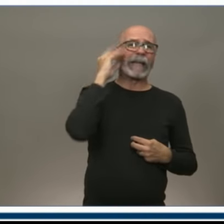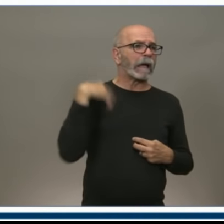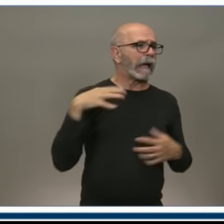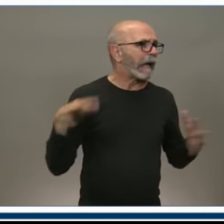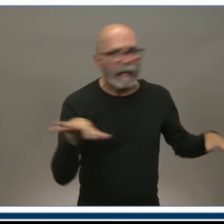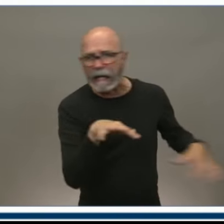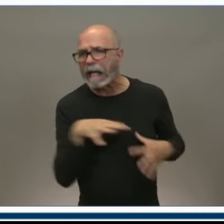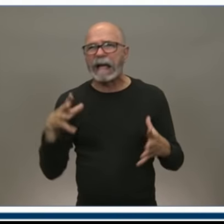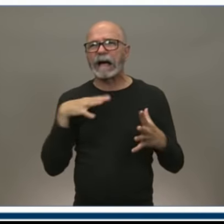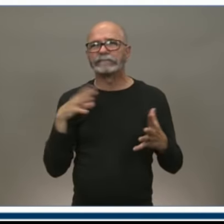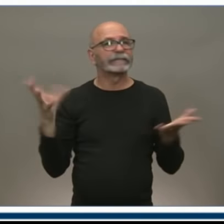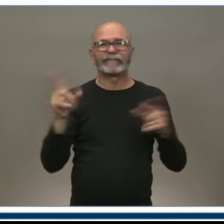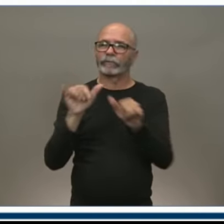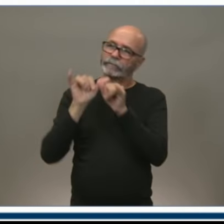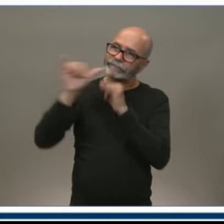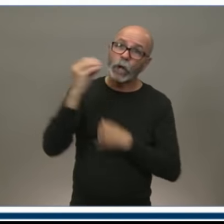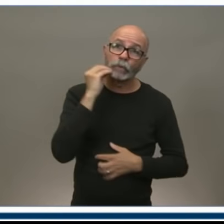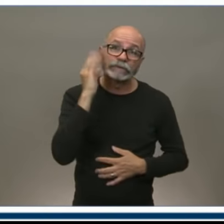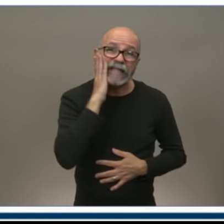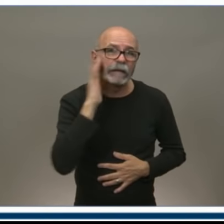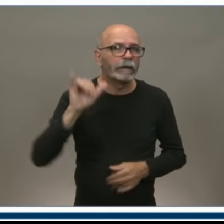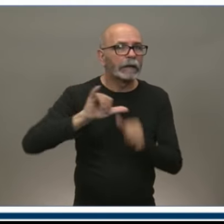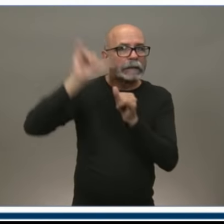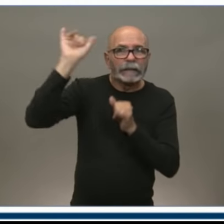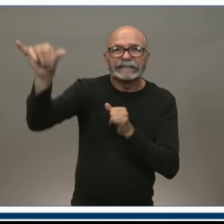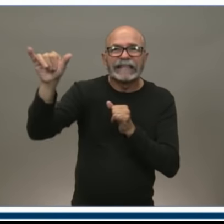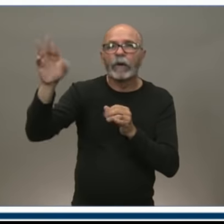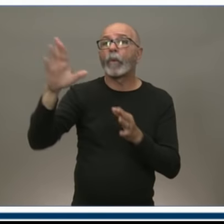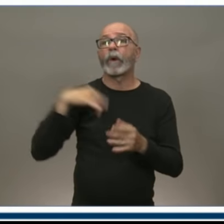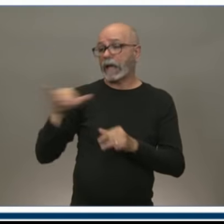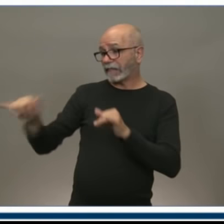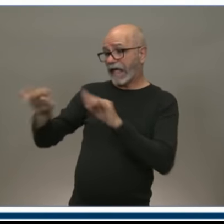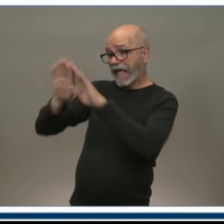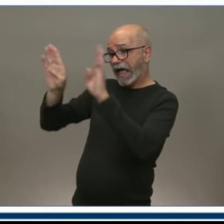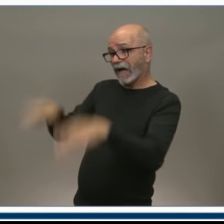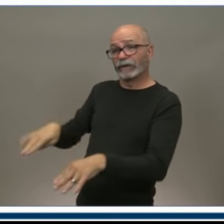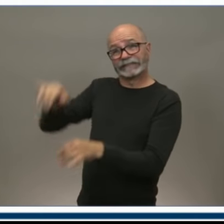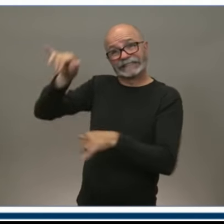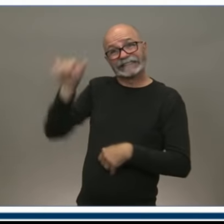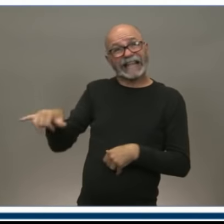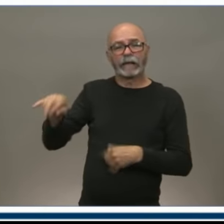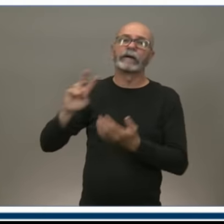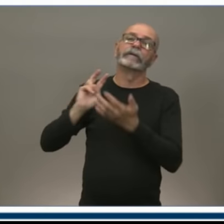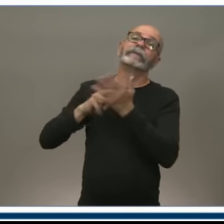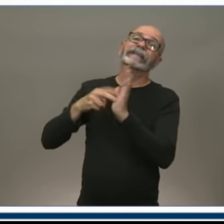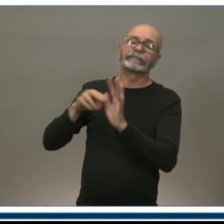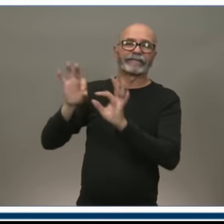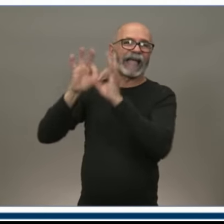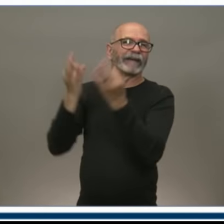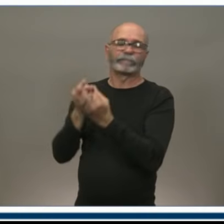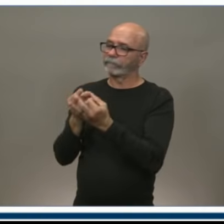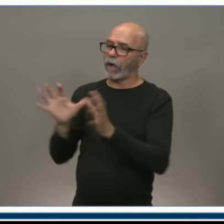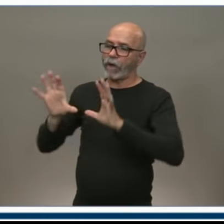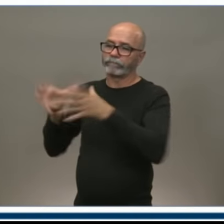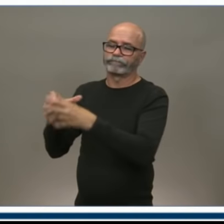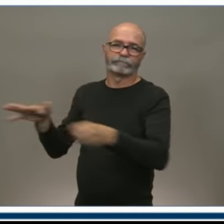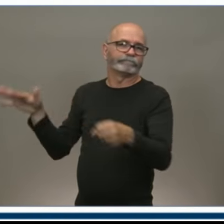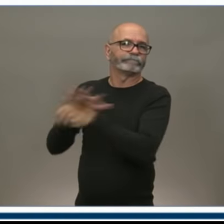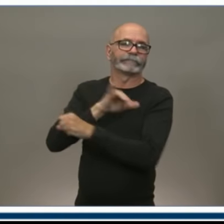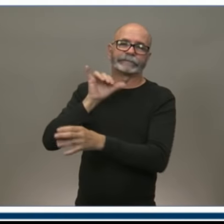hotel, or if they stay in a household, they must be able to completely isolate from everybody else in